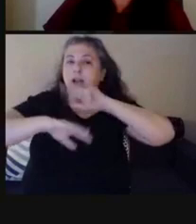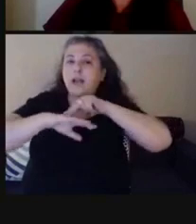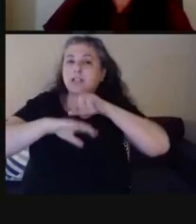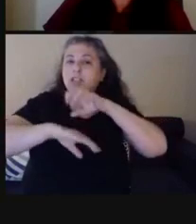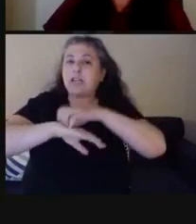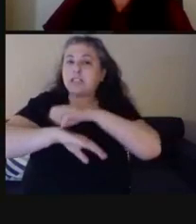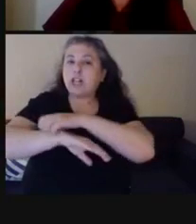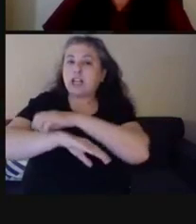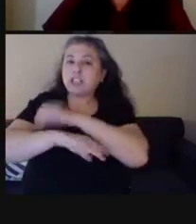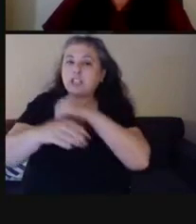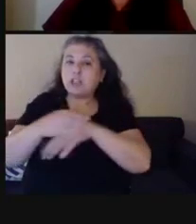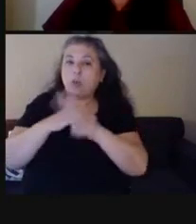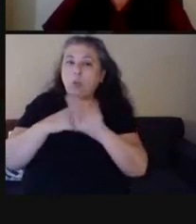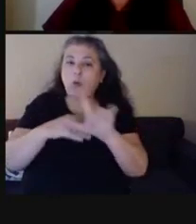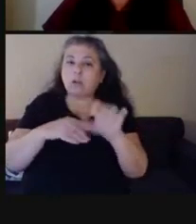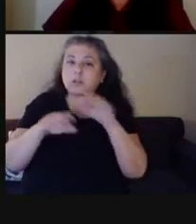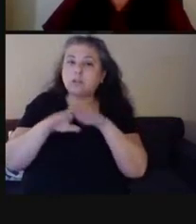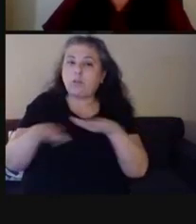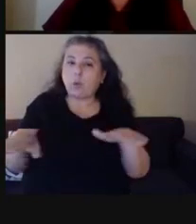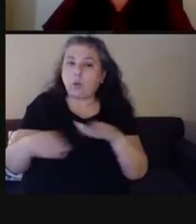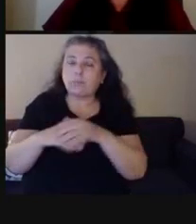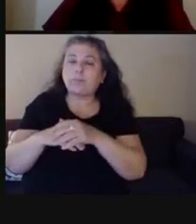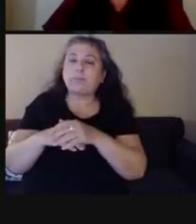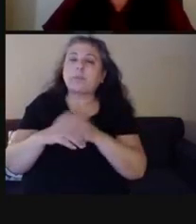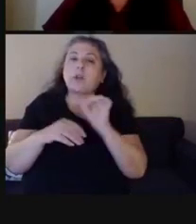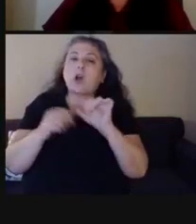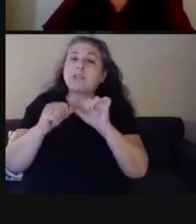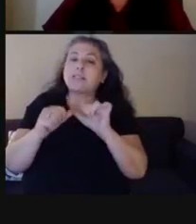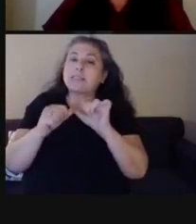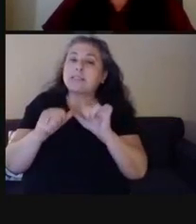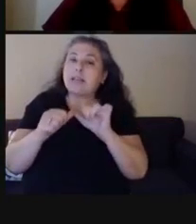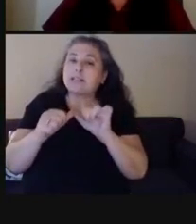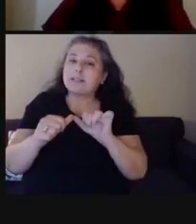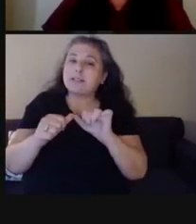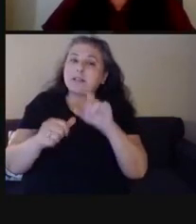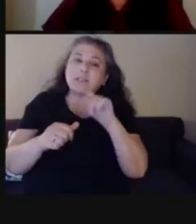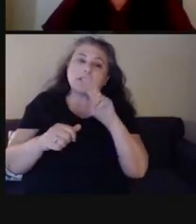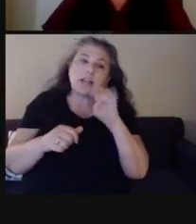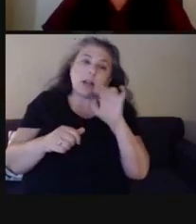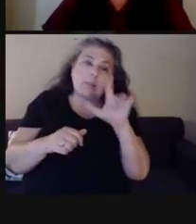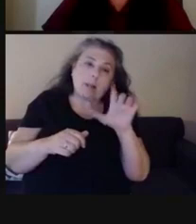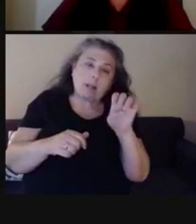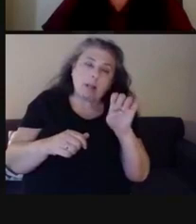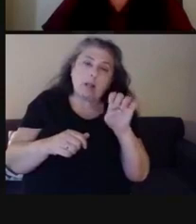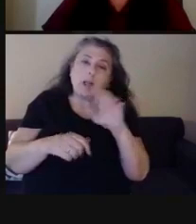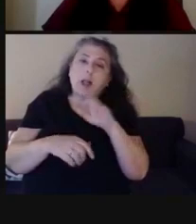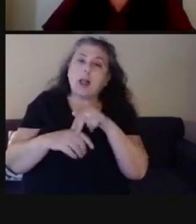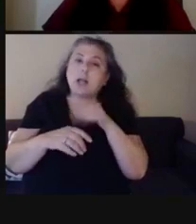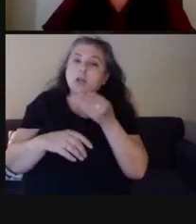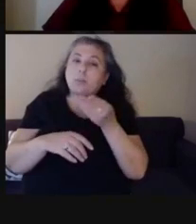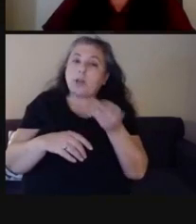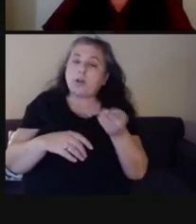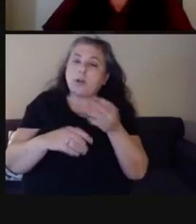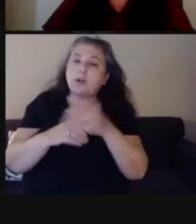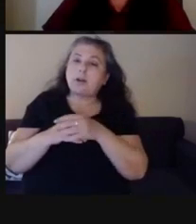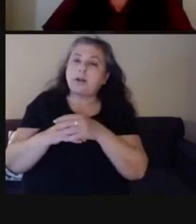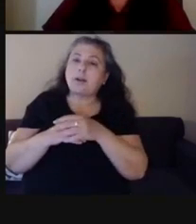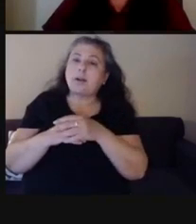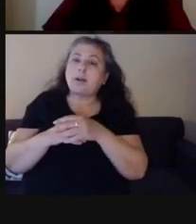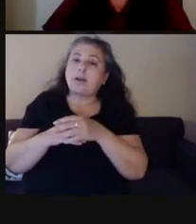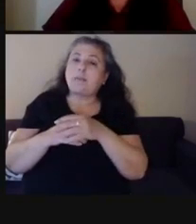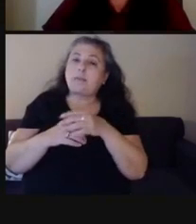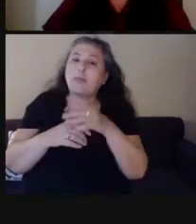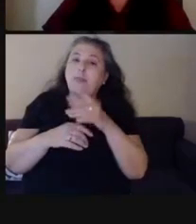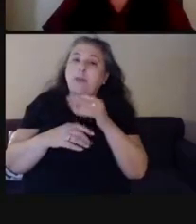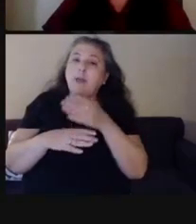insulation. This is all sustainable. This is all natural material. So at the end